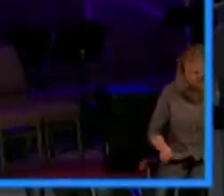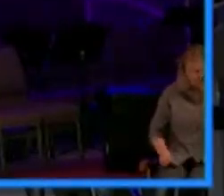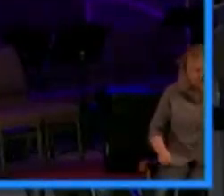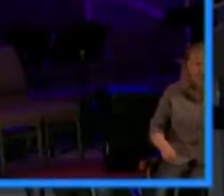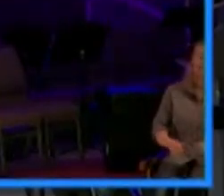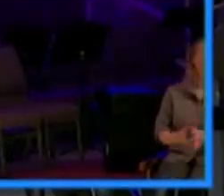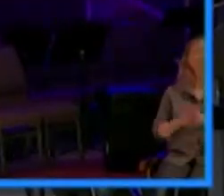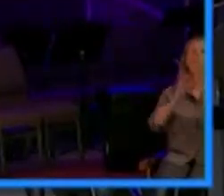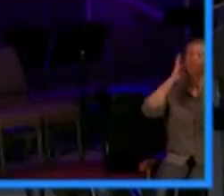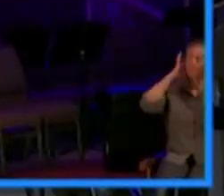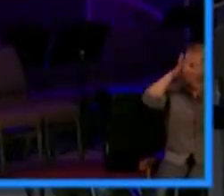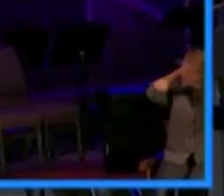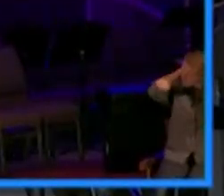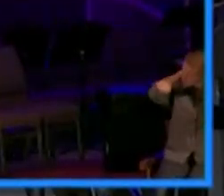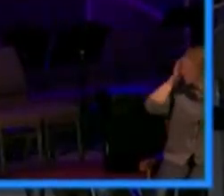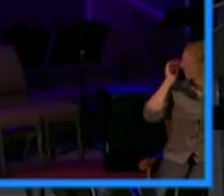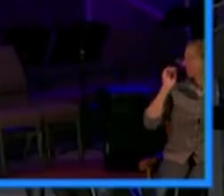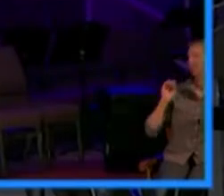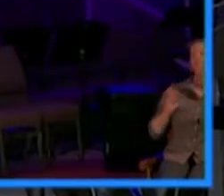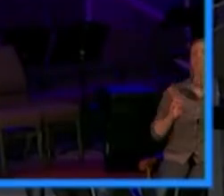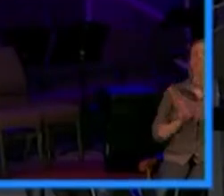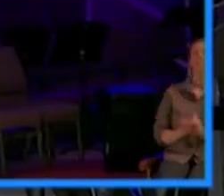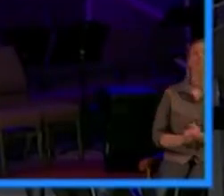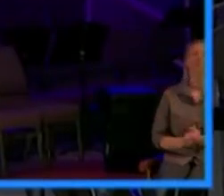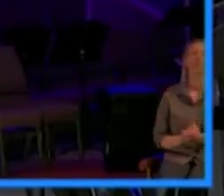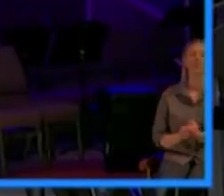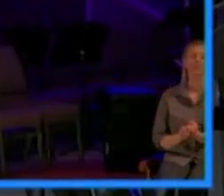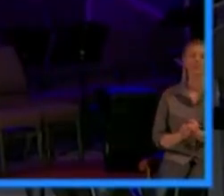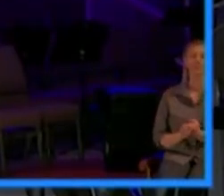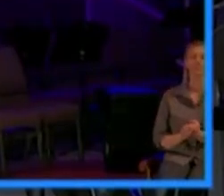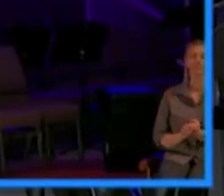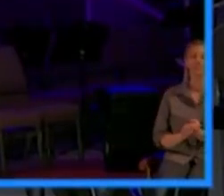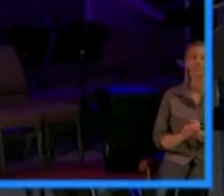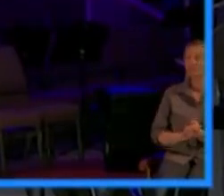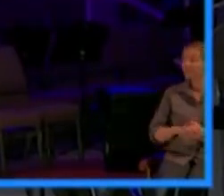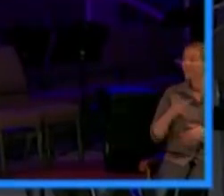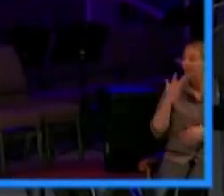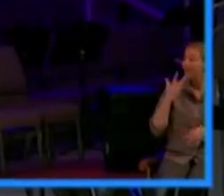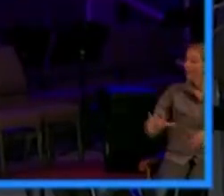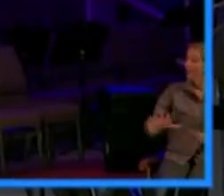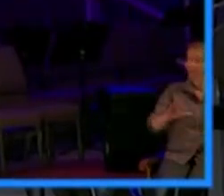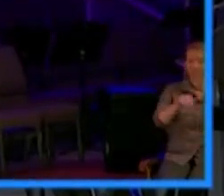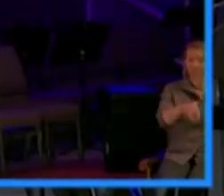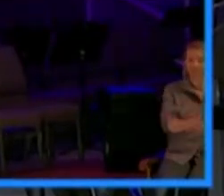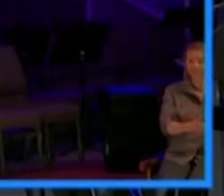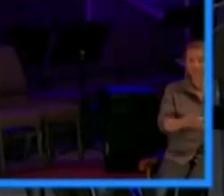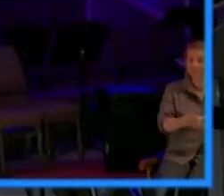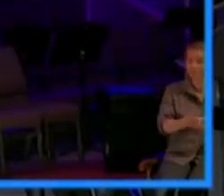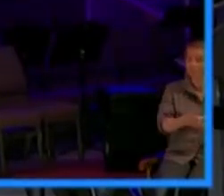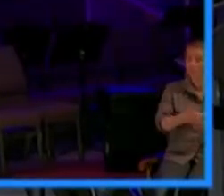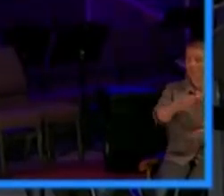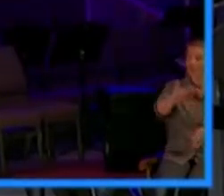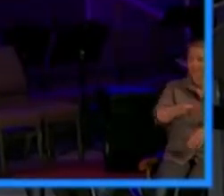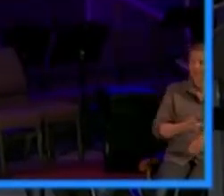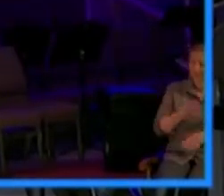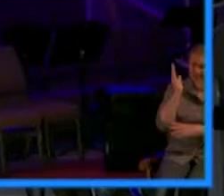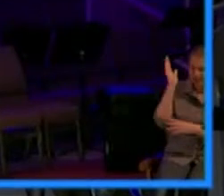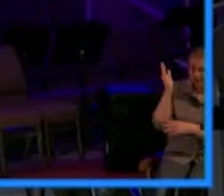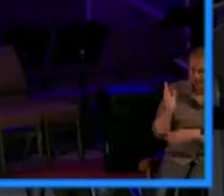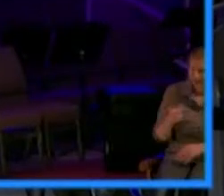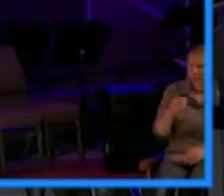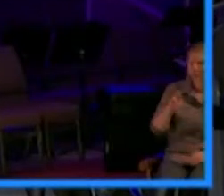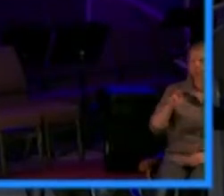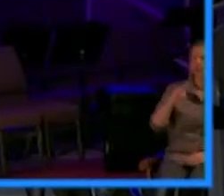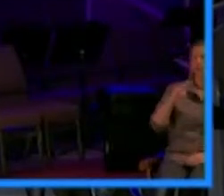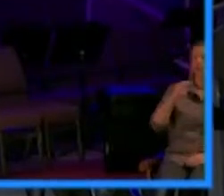my privilege this morning to get to introduce to you our guest speaker, Dr. Gary Hollingsworth. Dr. Hollingsworth is the executive director